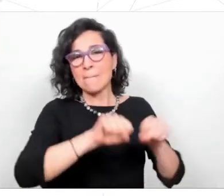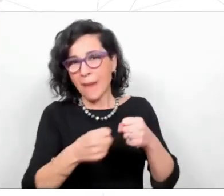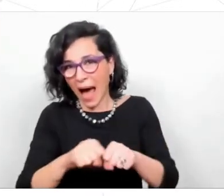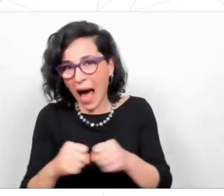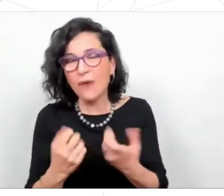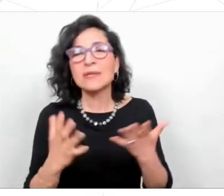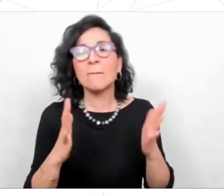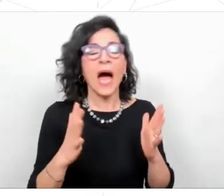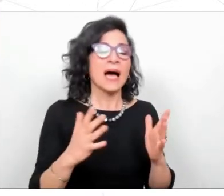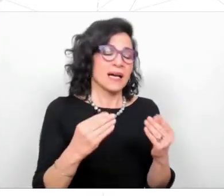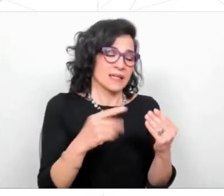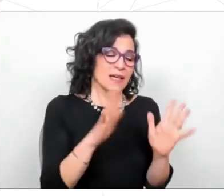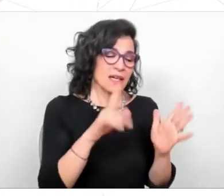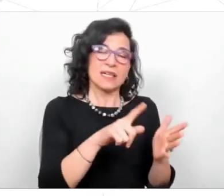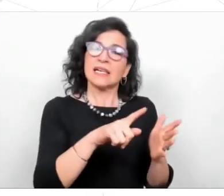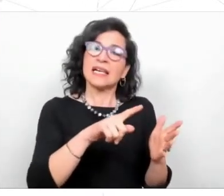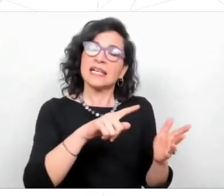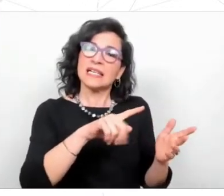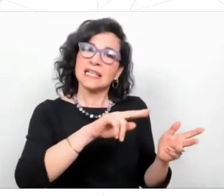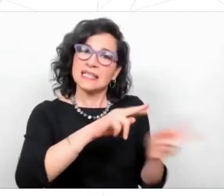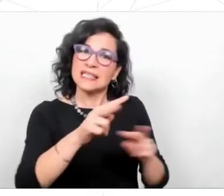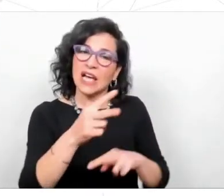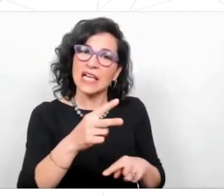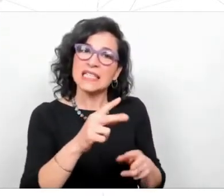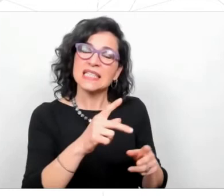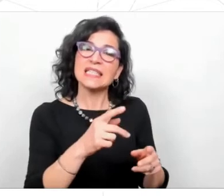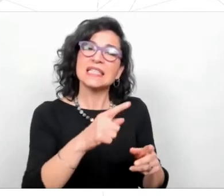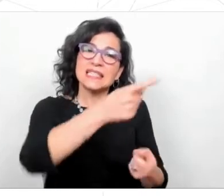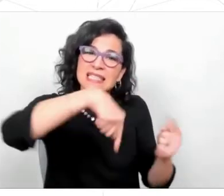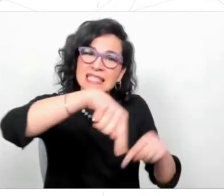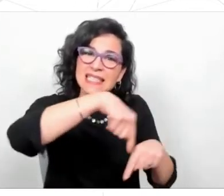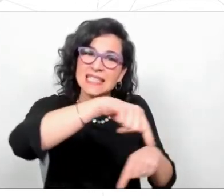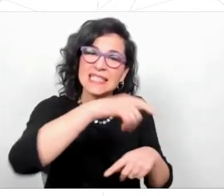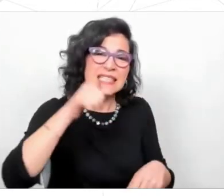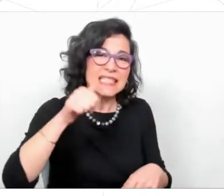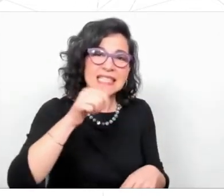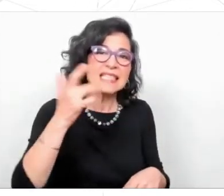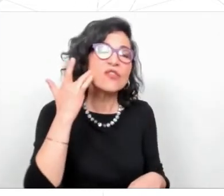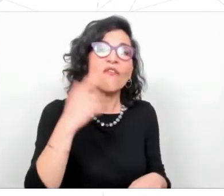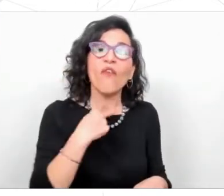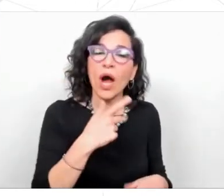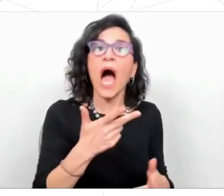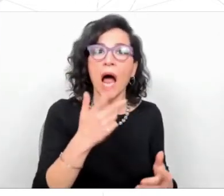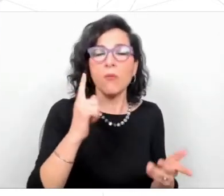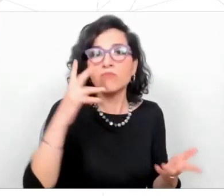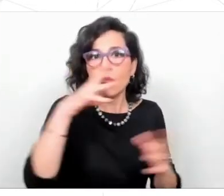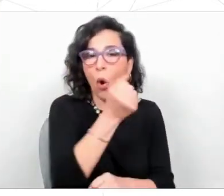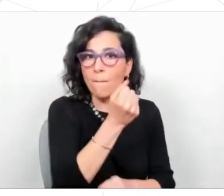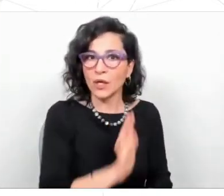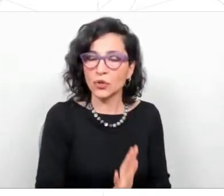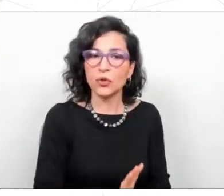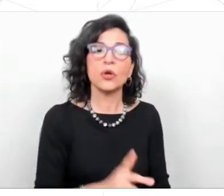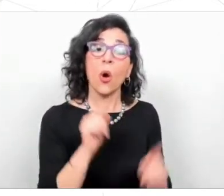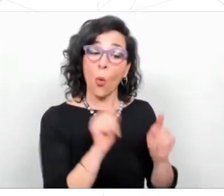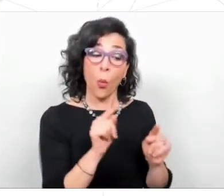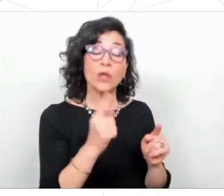it brings the text alive. It brings it back to the way that it's meant to be interacted with, and also can be really